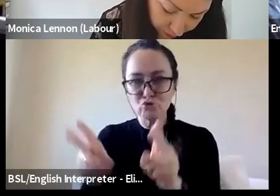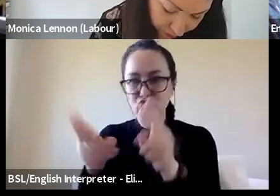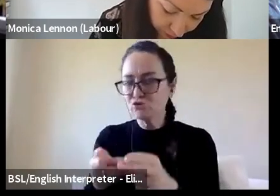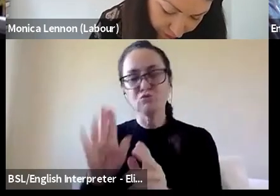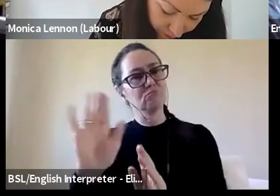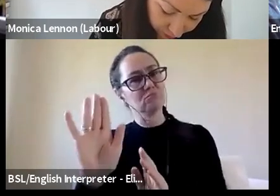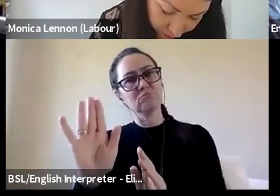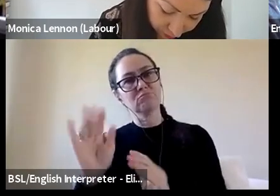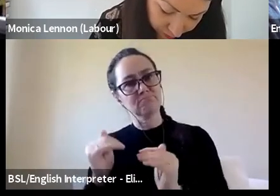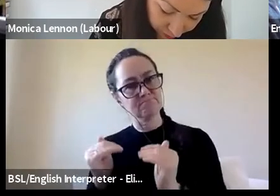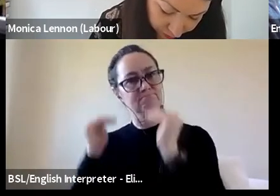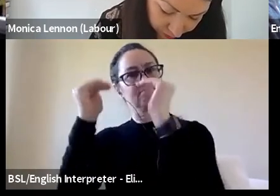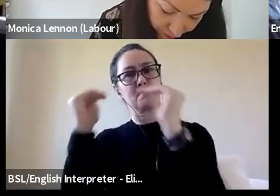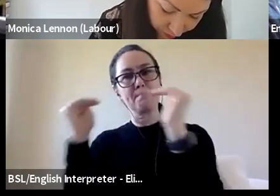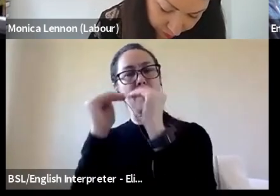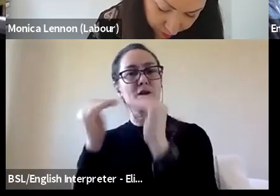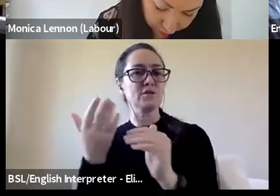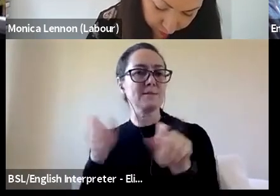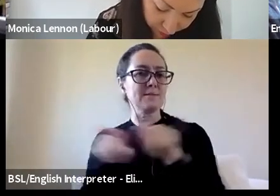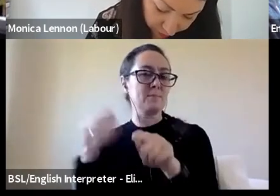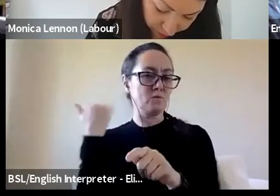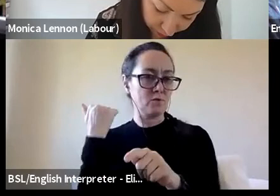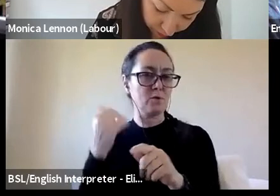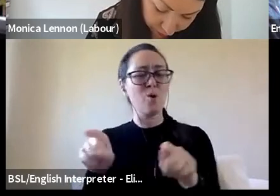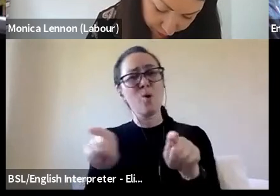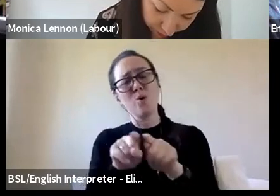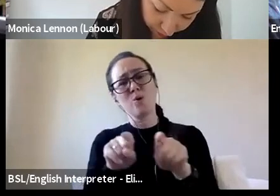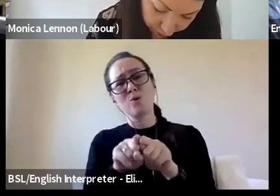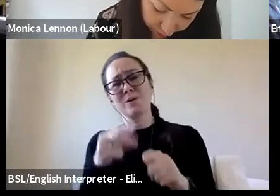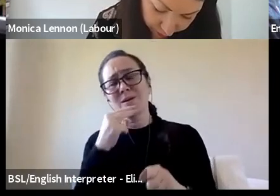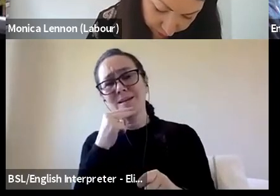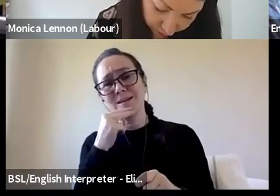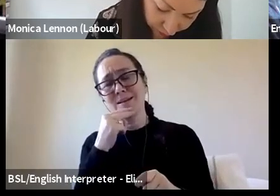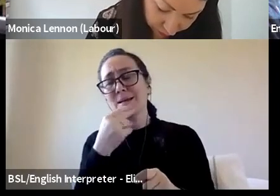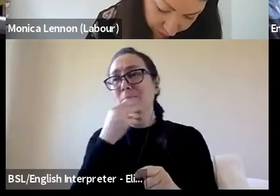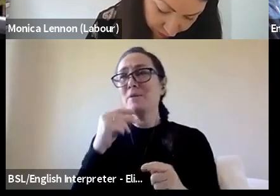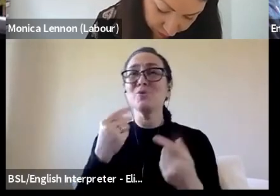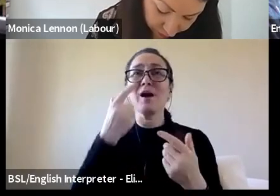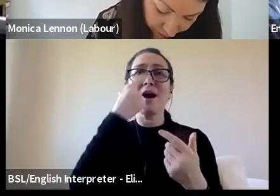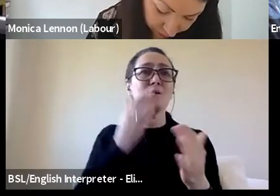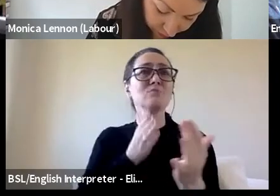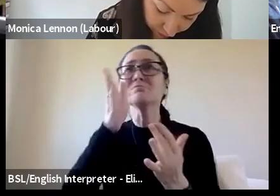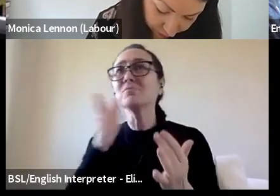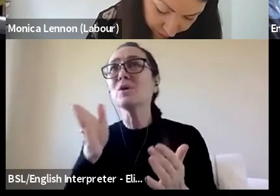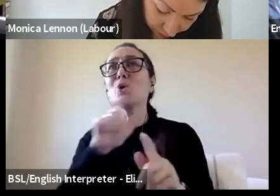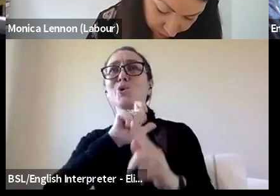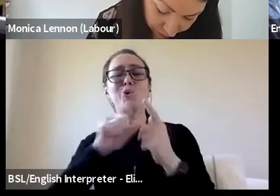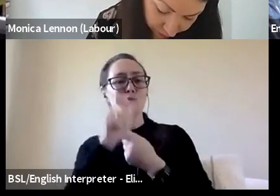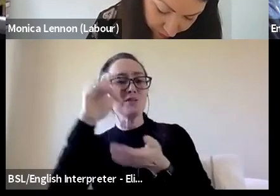people to go to a community centre, to go to a place that they can